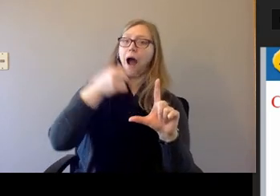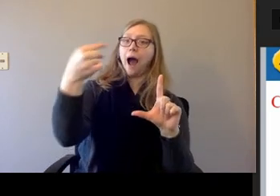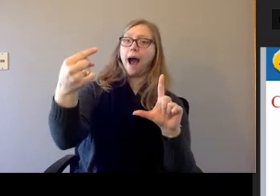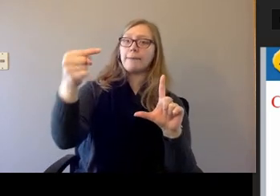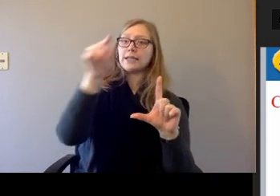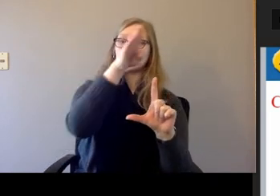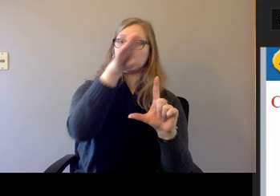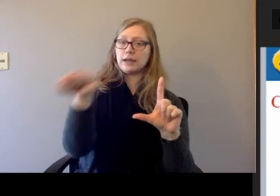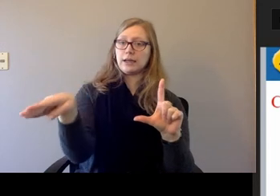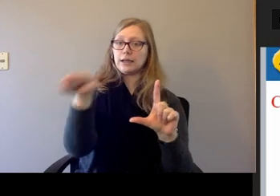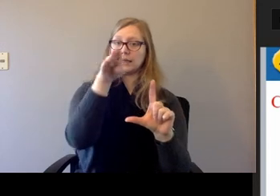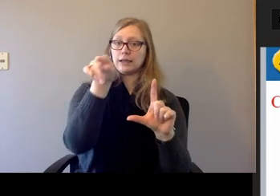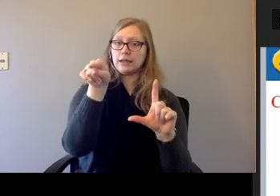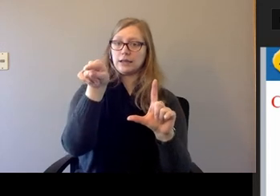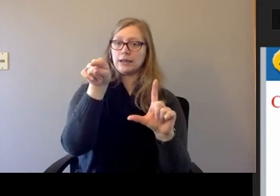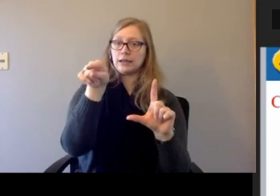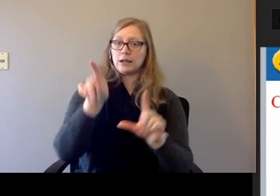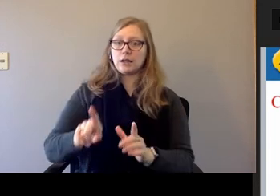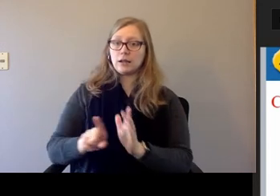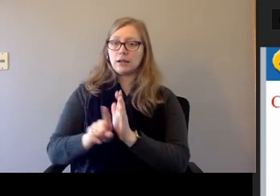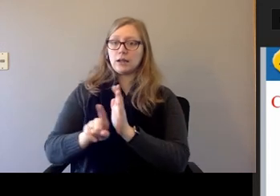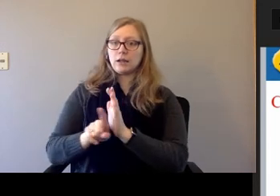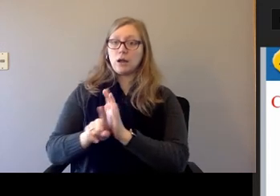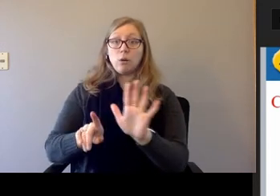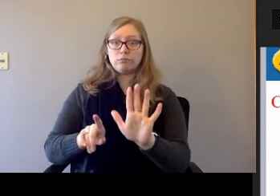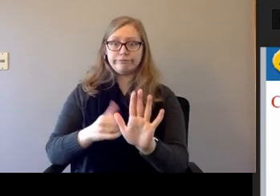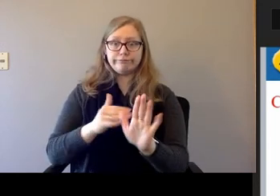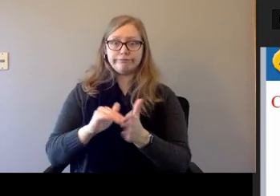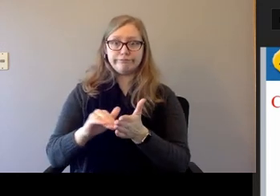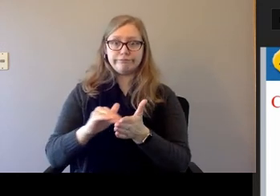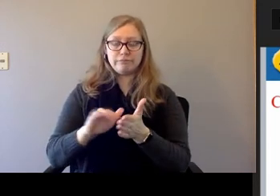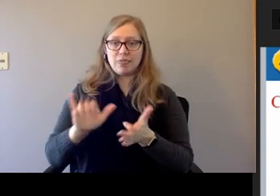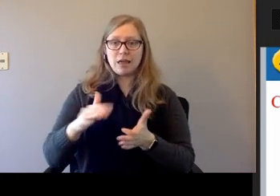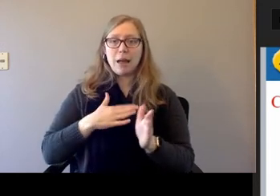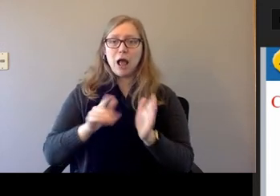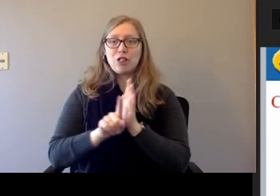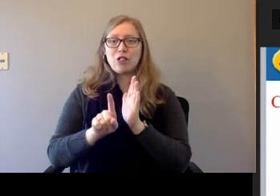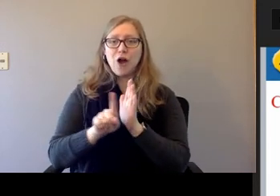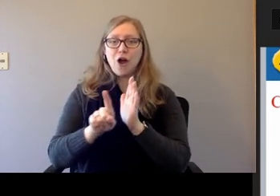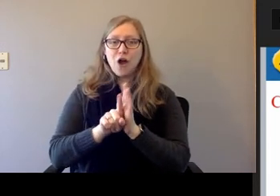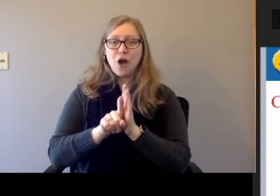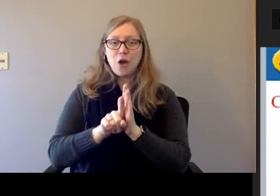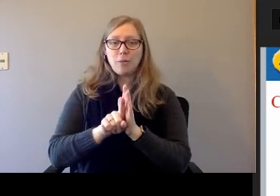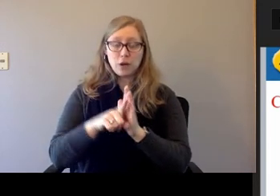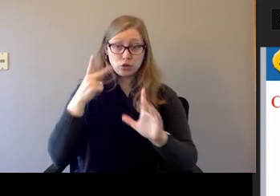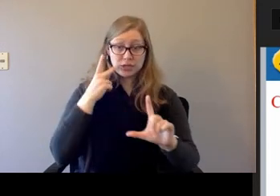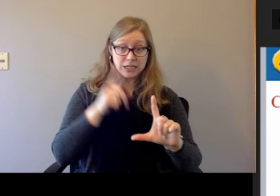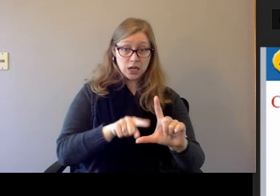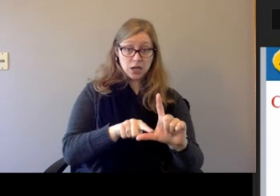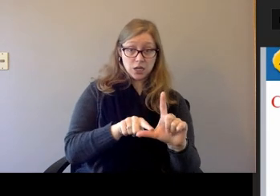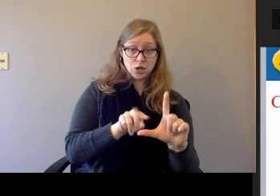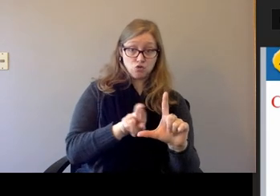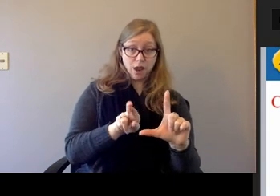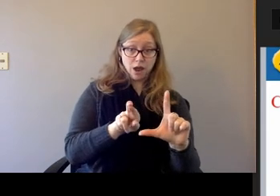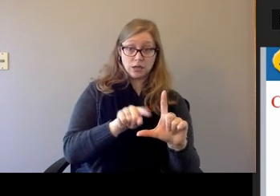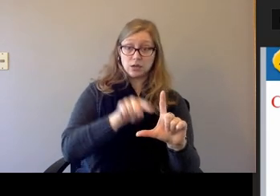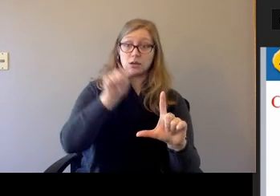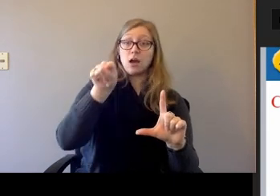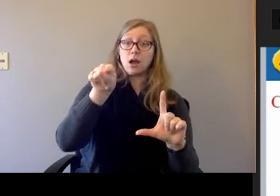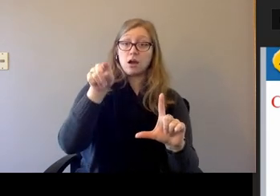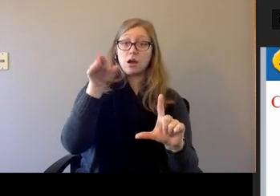excuse me for that, that was my alarm going off. All right, so if you look right here, the hypotenuses are congruent. So we do